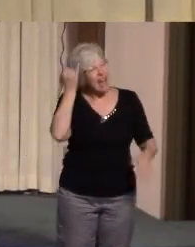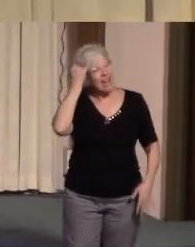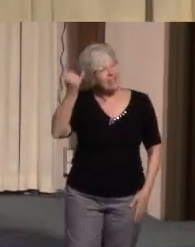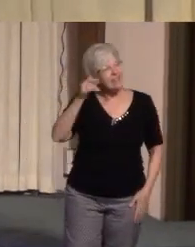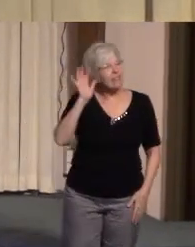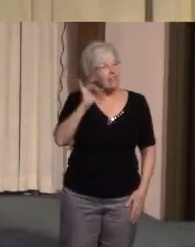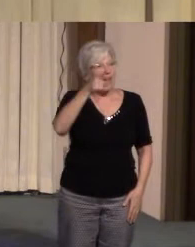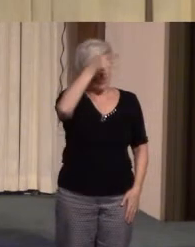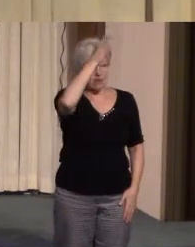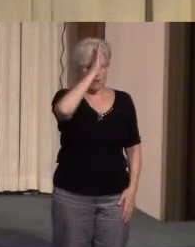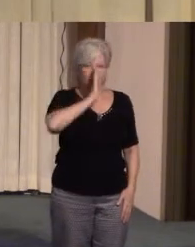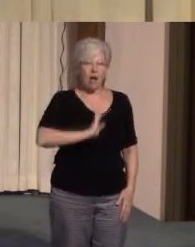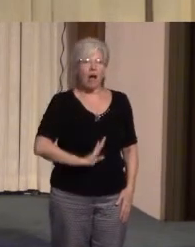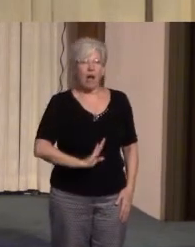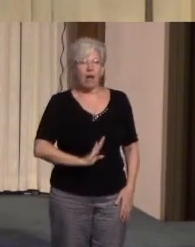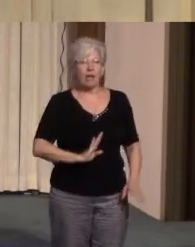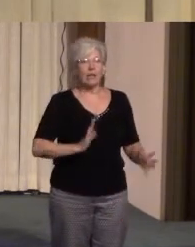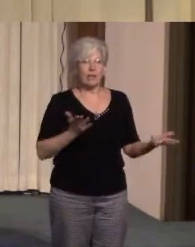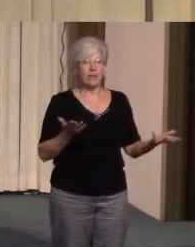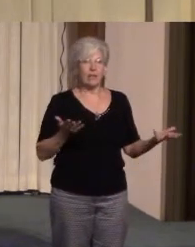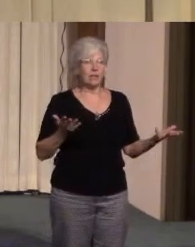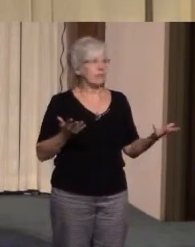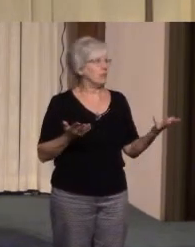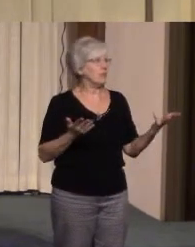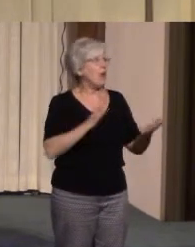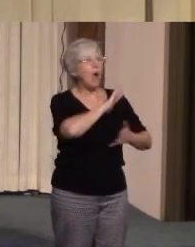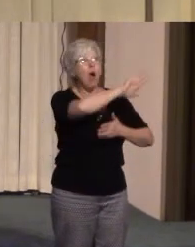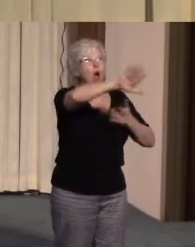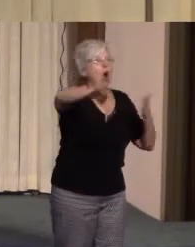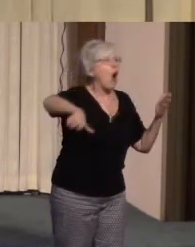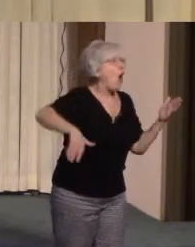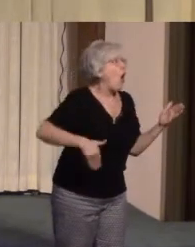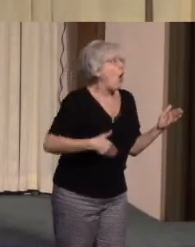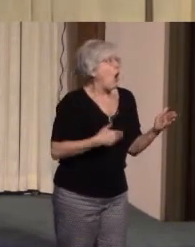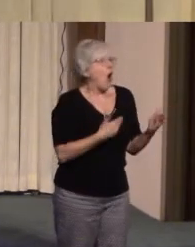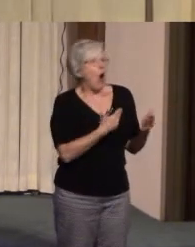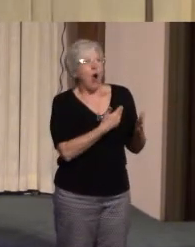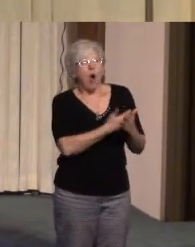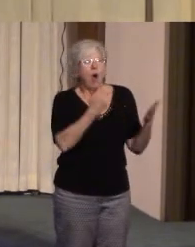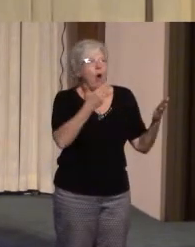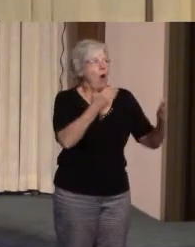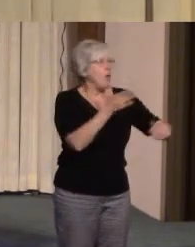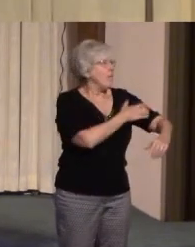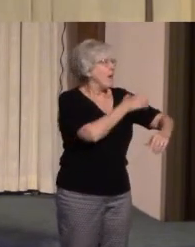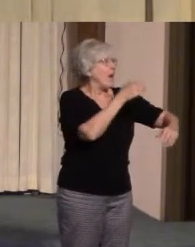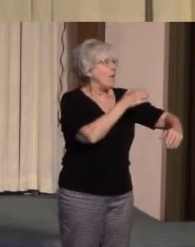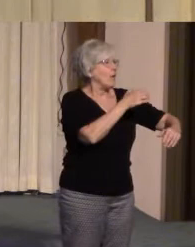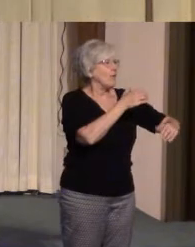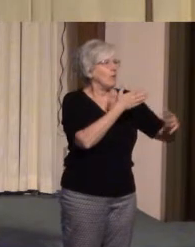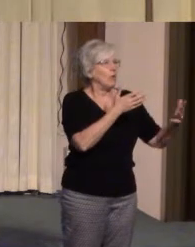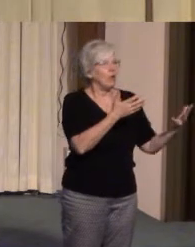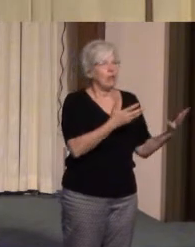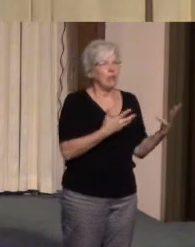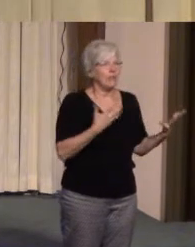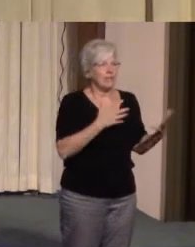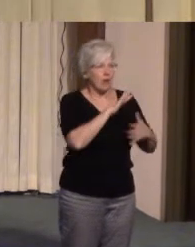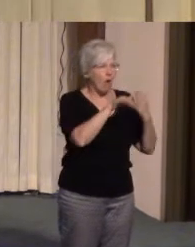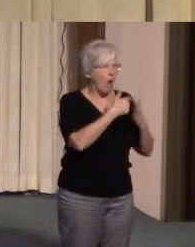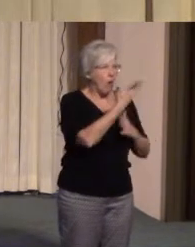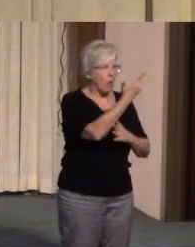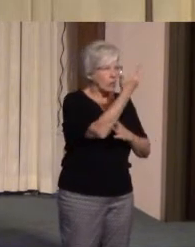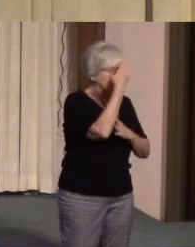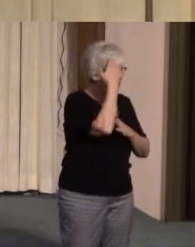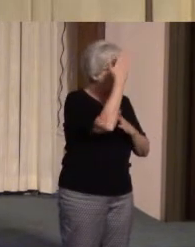immanent, which is that, when I want to say, oh, God, thank you, I'm really grateful for this, or I'm like, wow, God, I'm having a really tough day, I could use some help